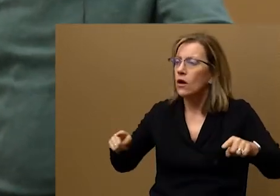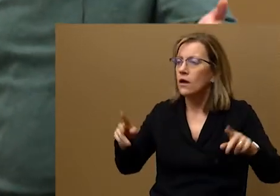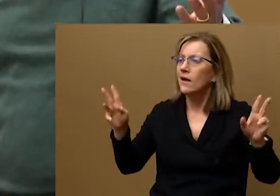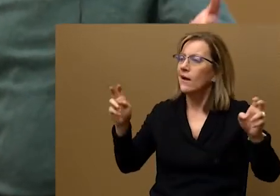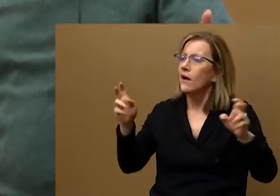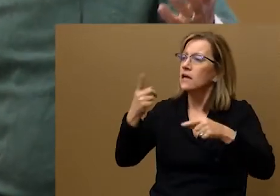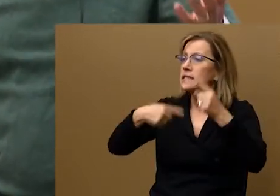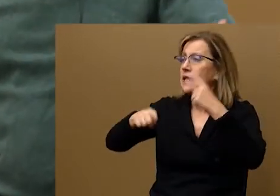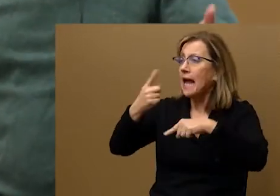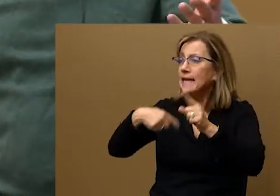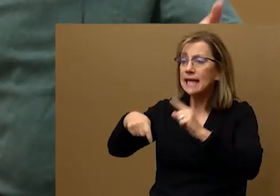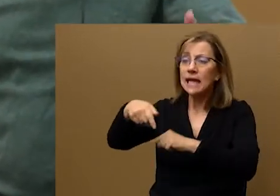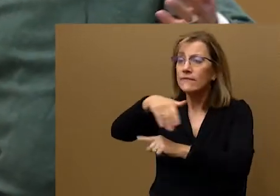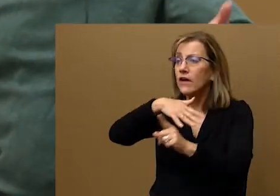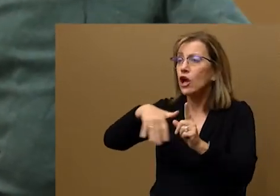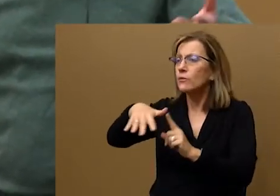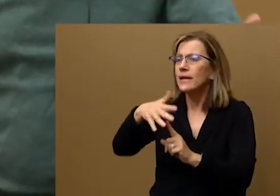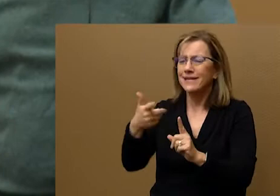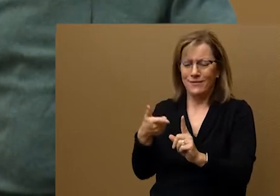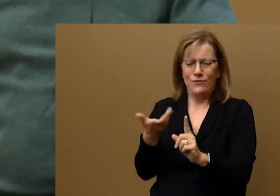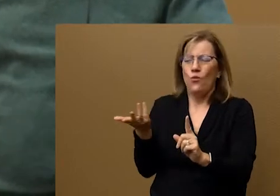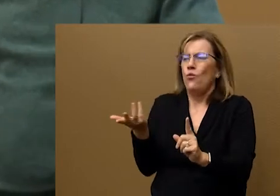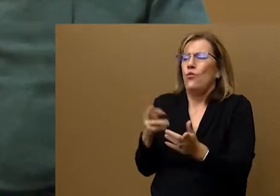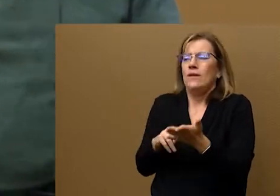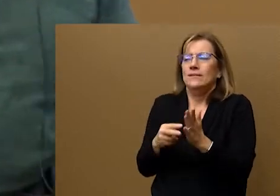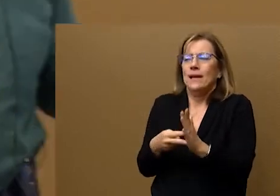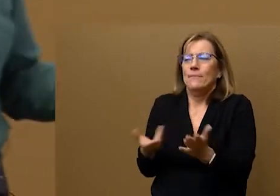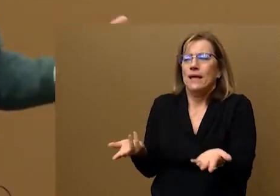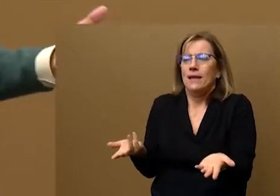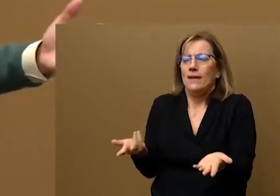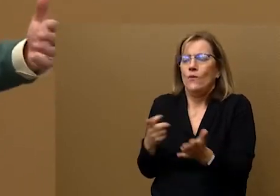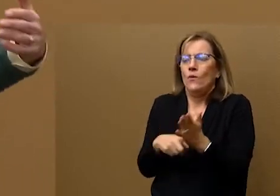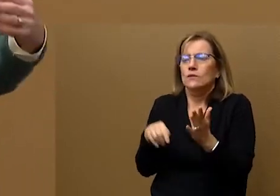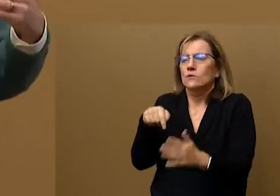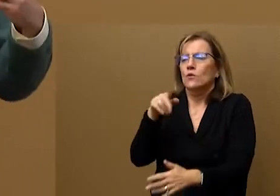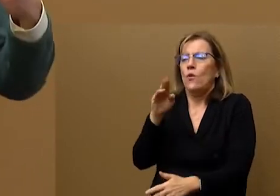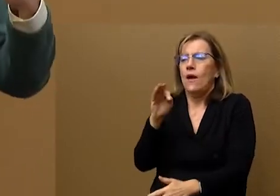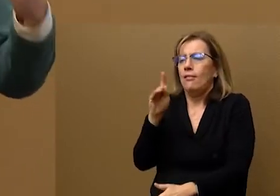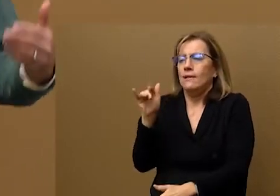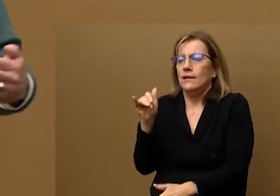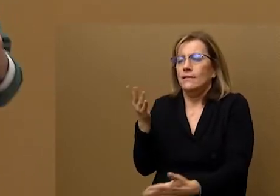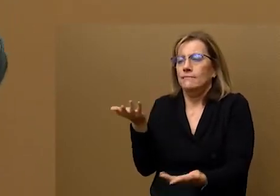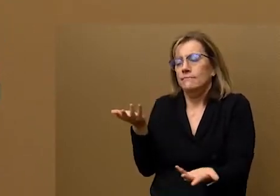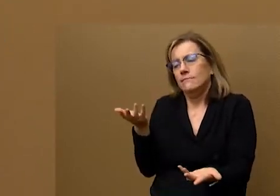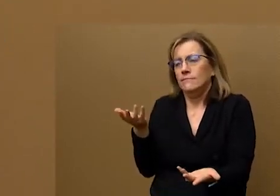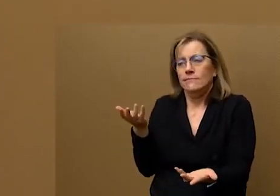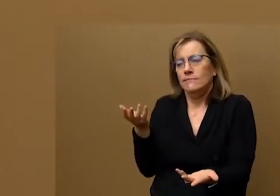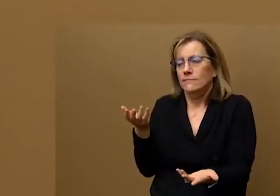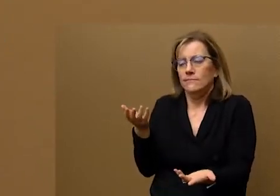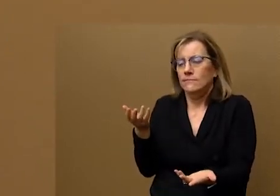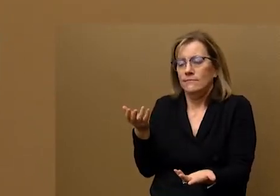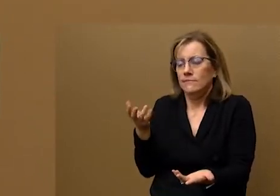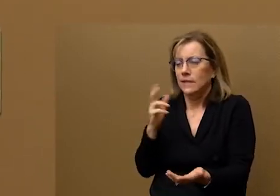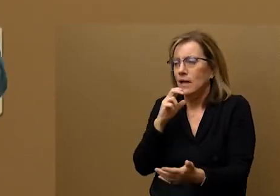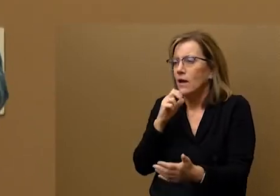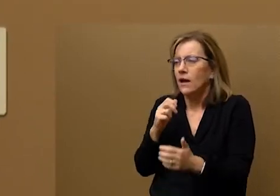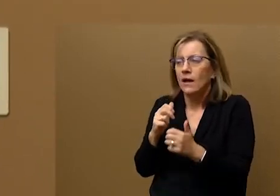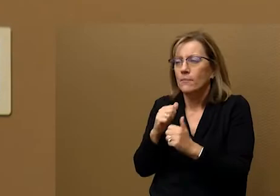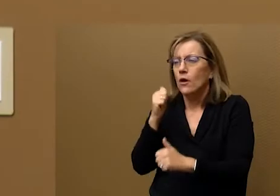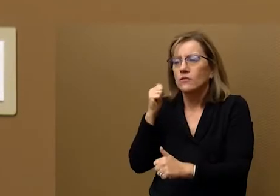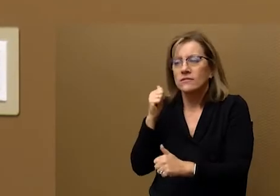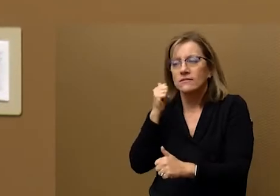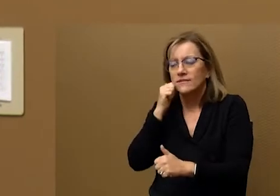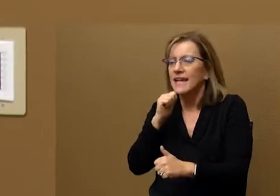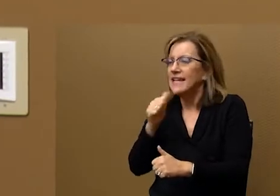signing environment, but really what's the quality of the signing the person is exposed to? They're not usually receiving anything